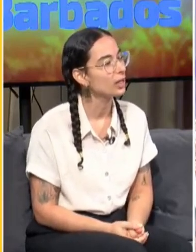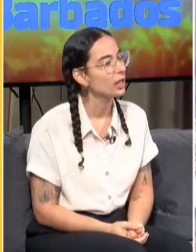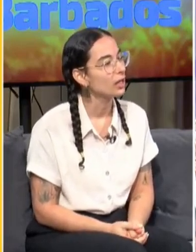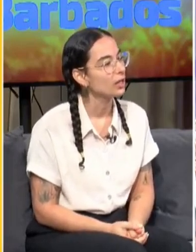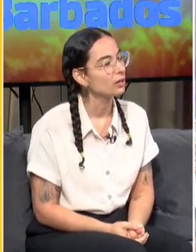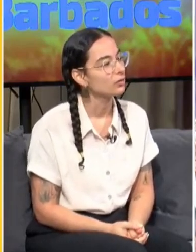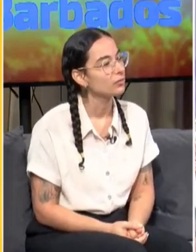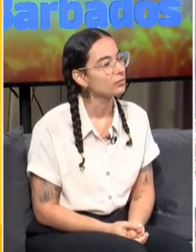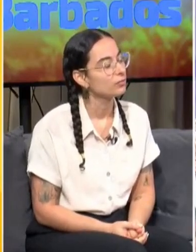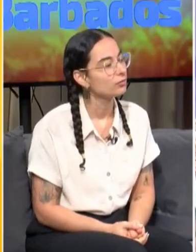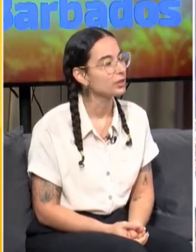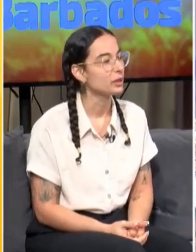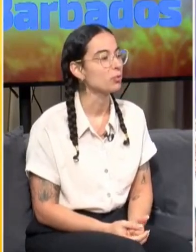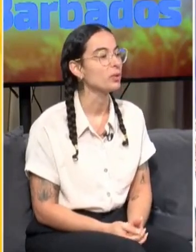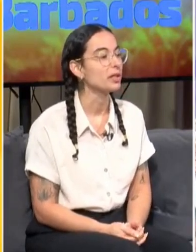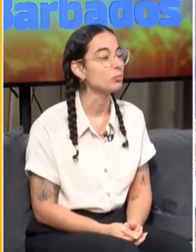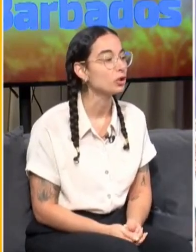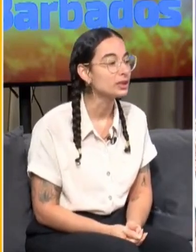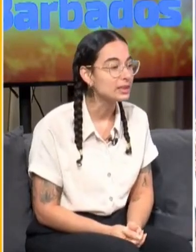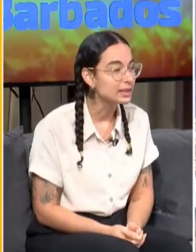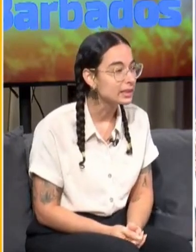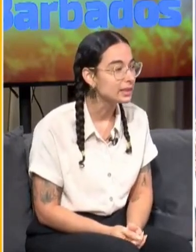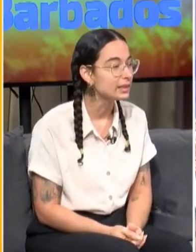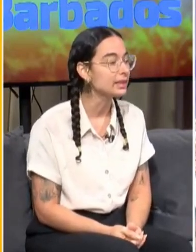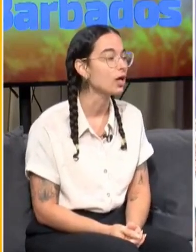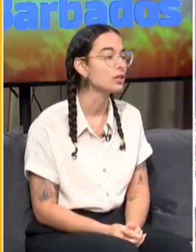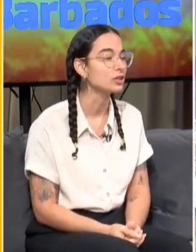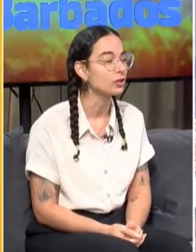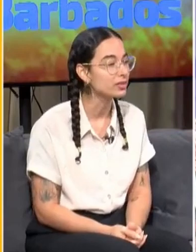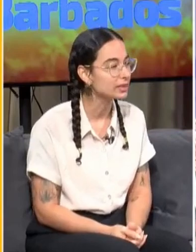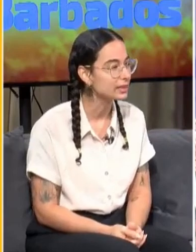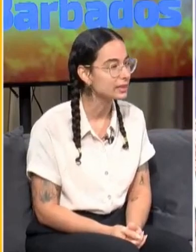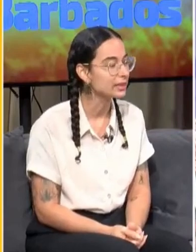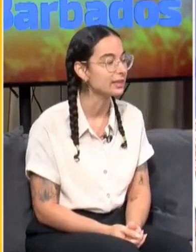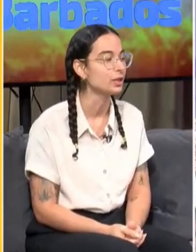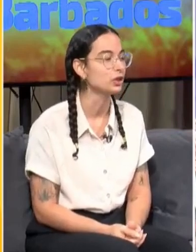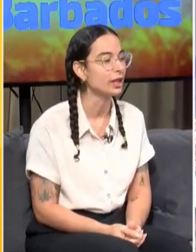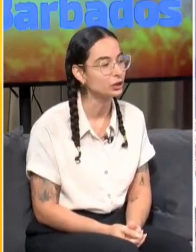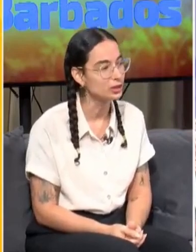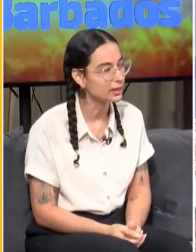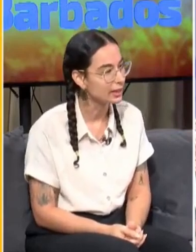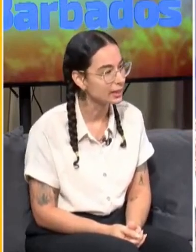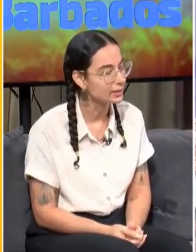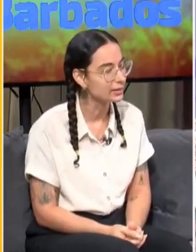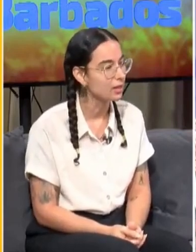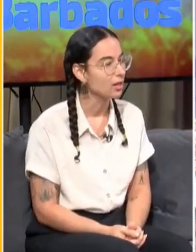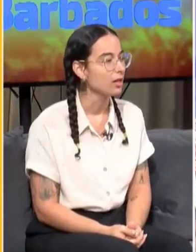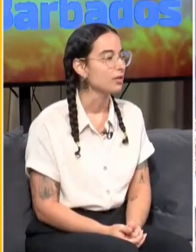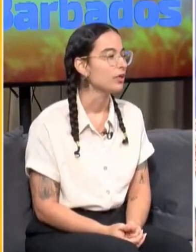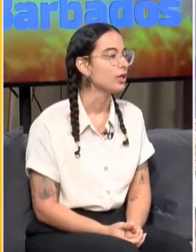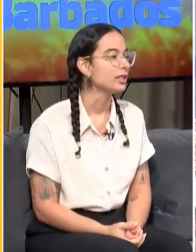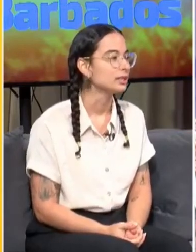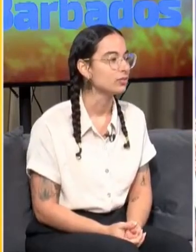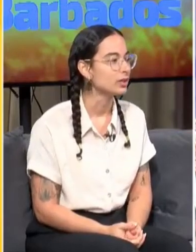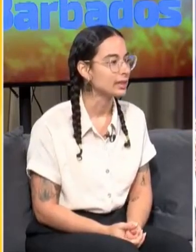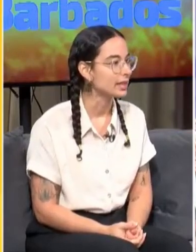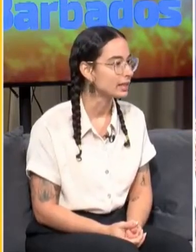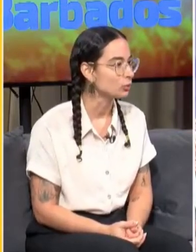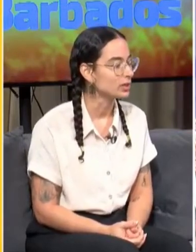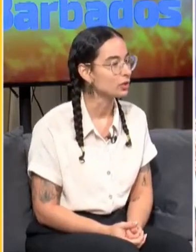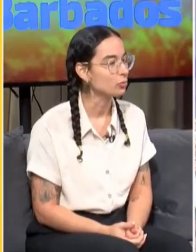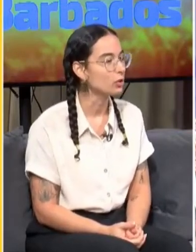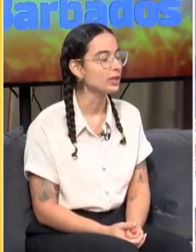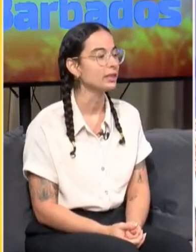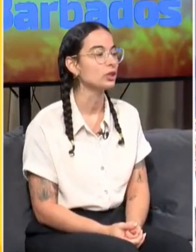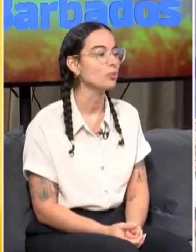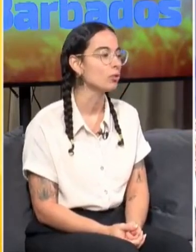so, for example, with emergencies, health services, education settings, various different settings